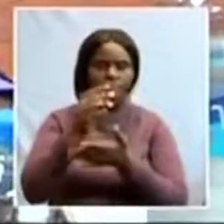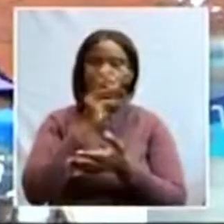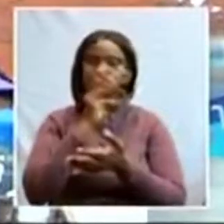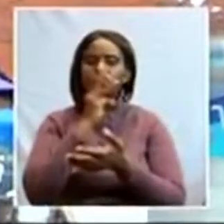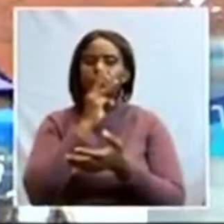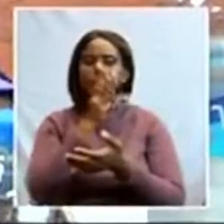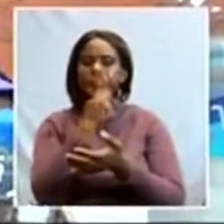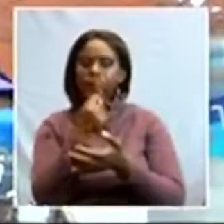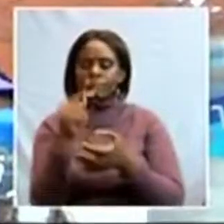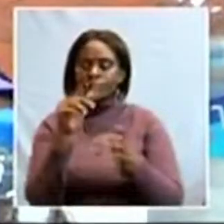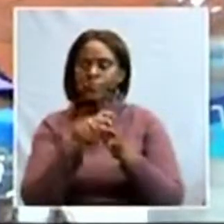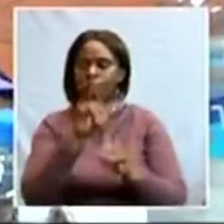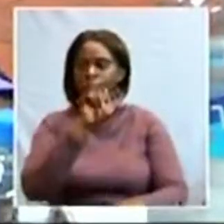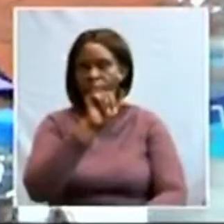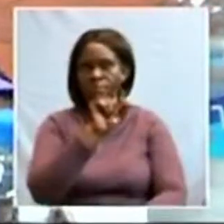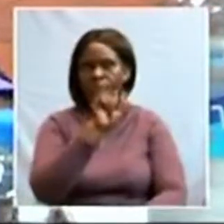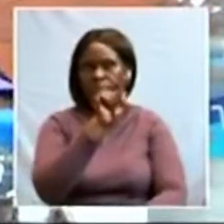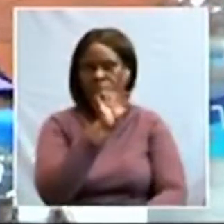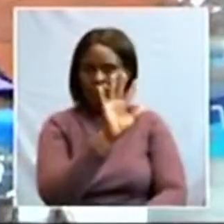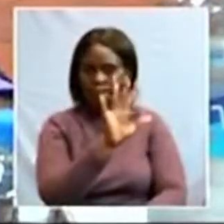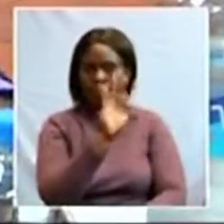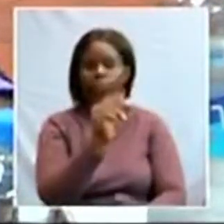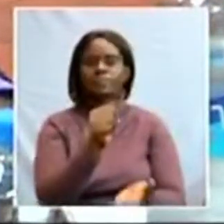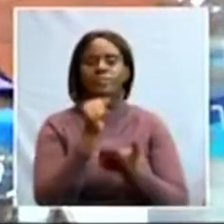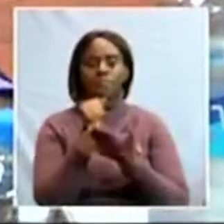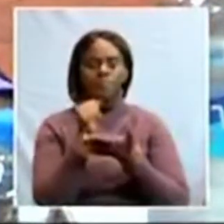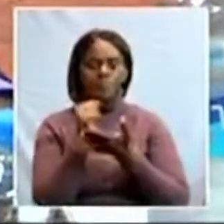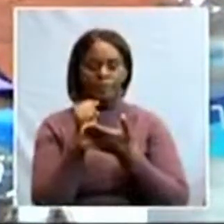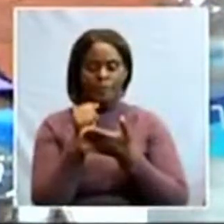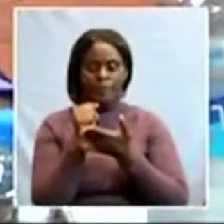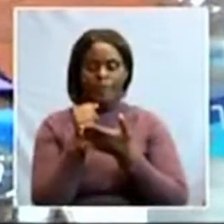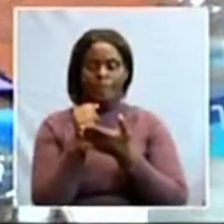testing kits in the 2025 budget.